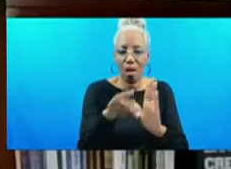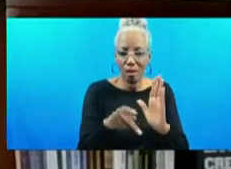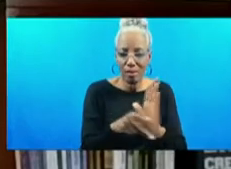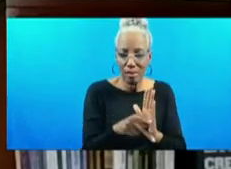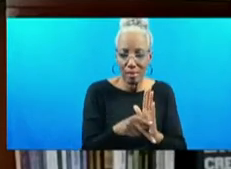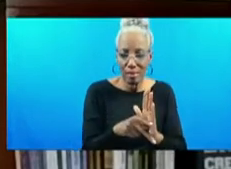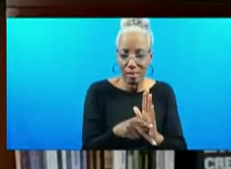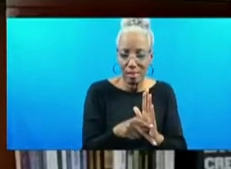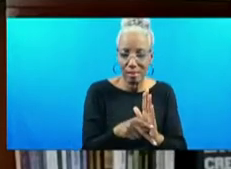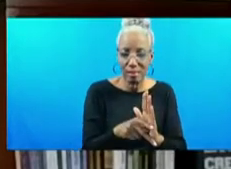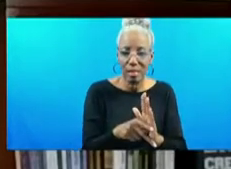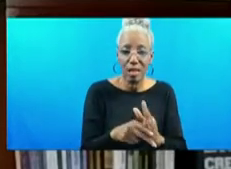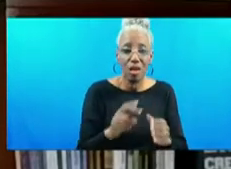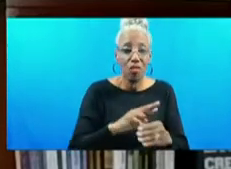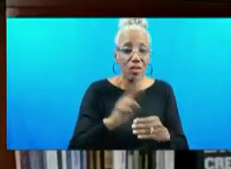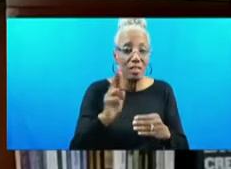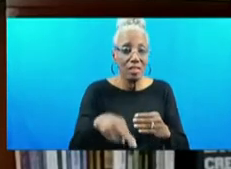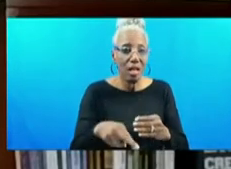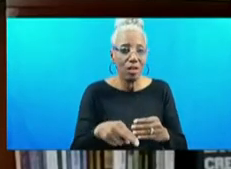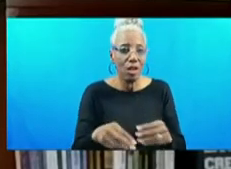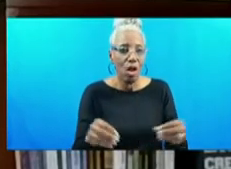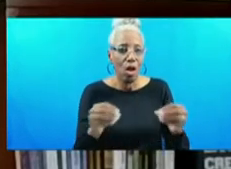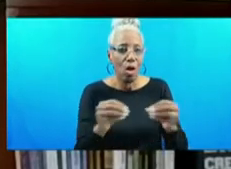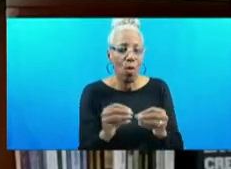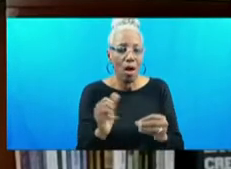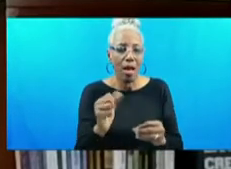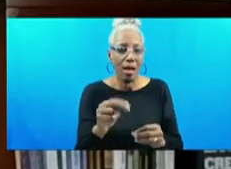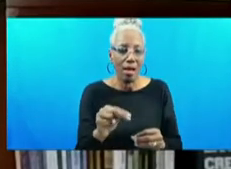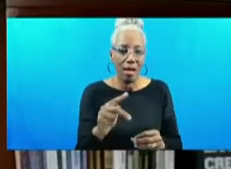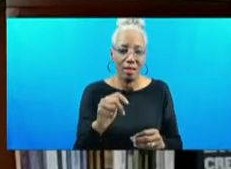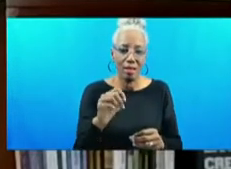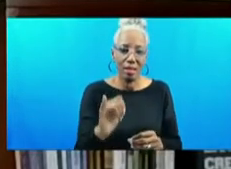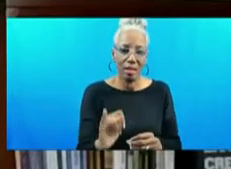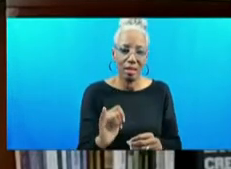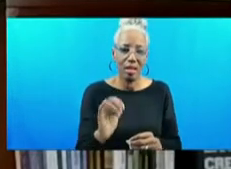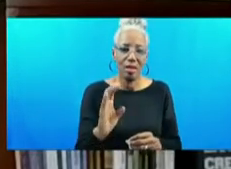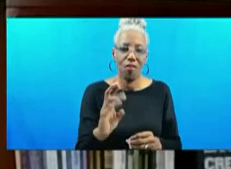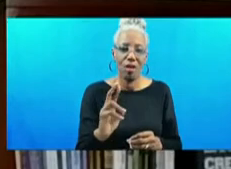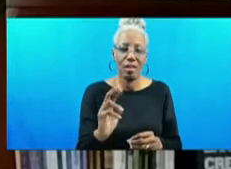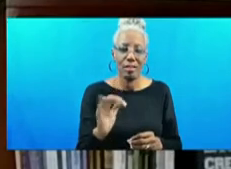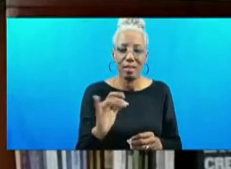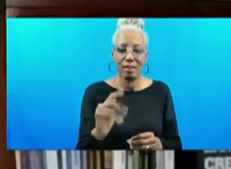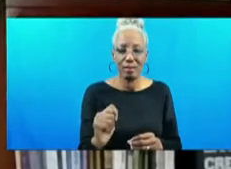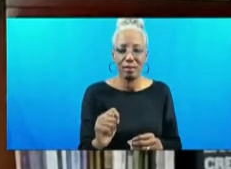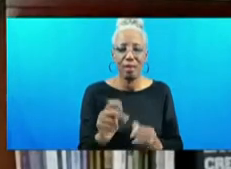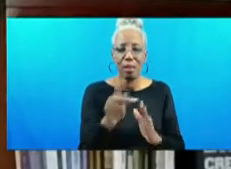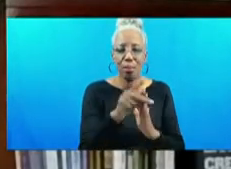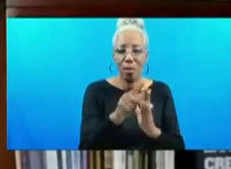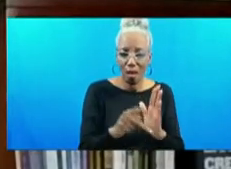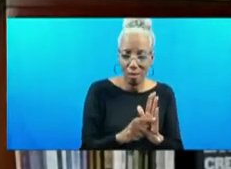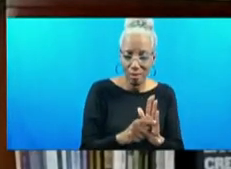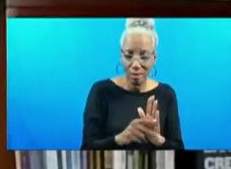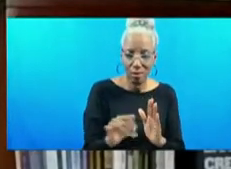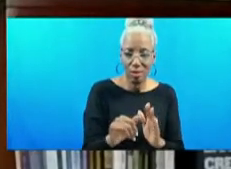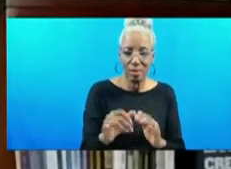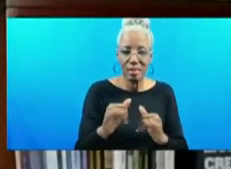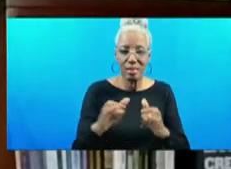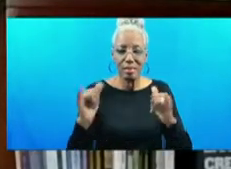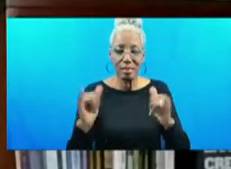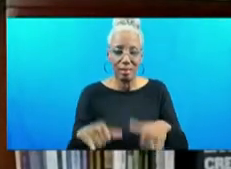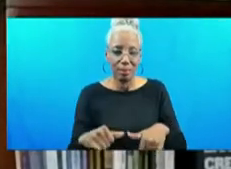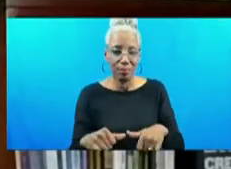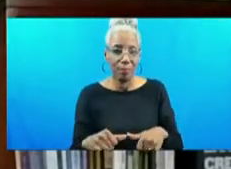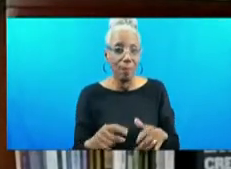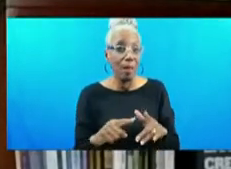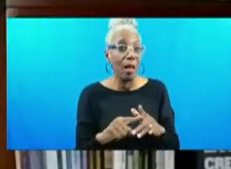And that's starting with policy written and implemented by the Board of Education, to how does it translate into the experience